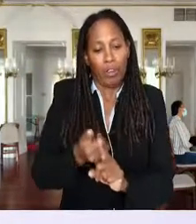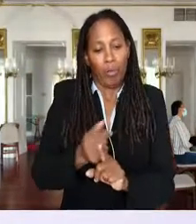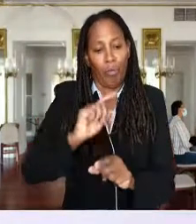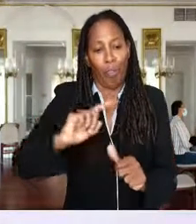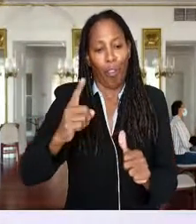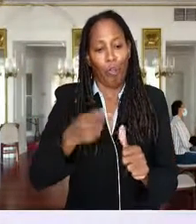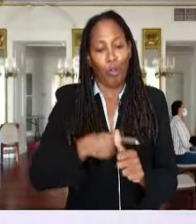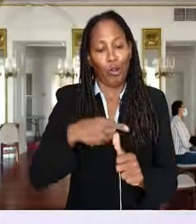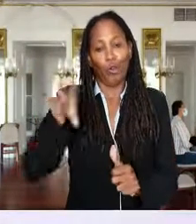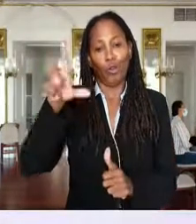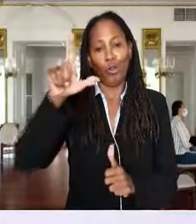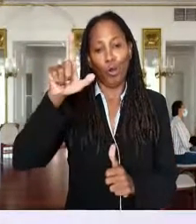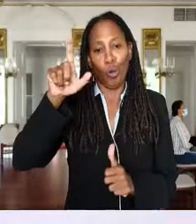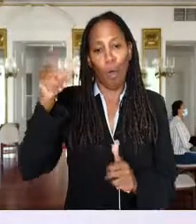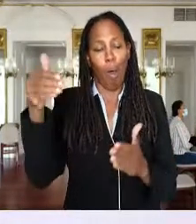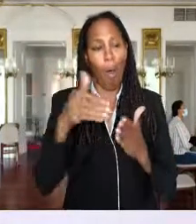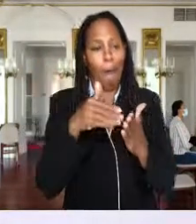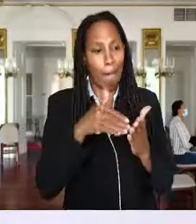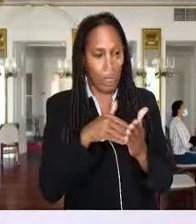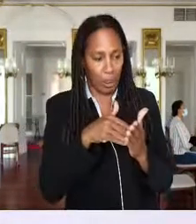21 million we had. That's